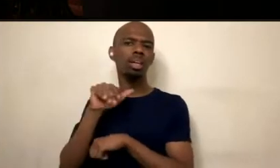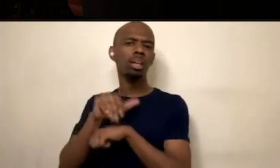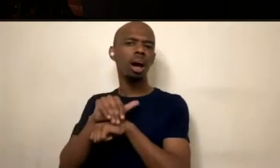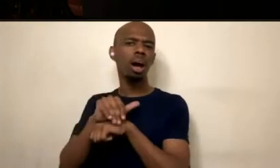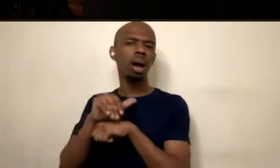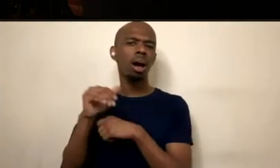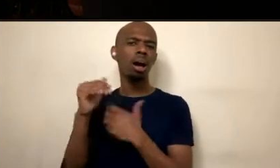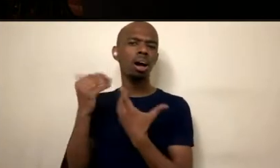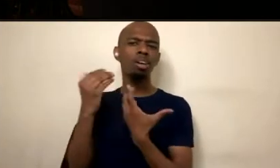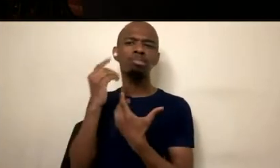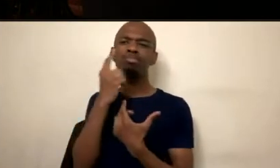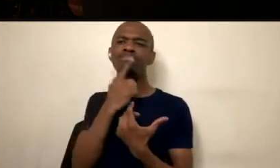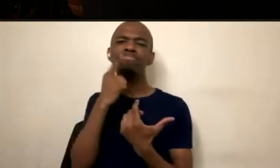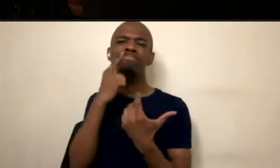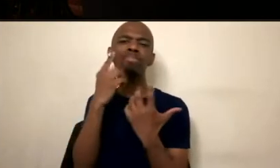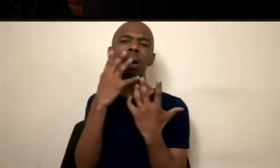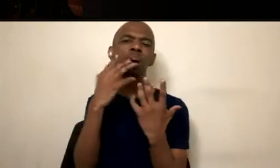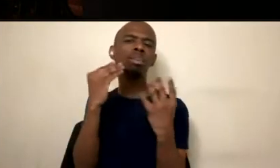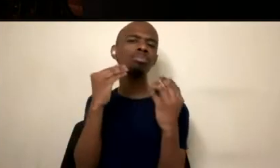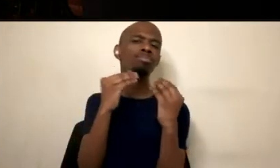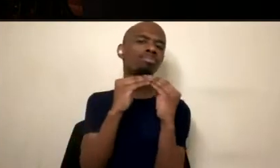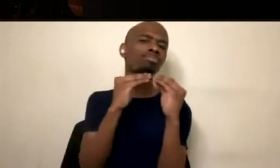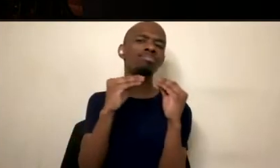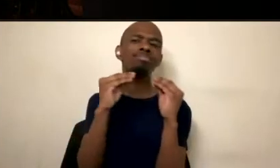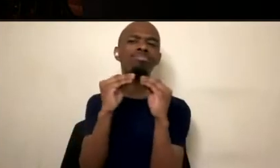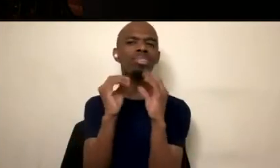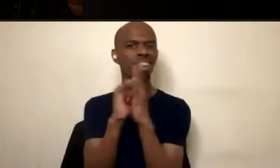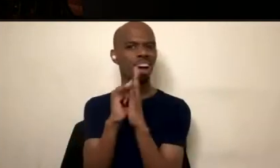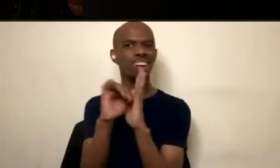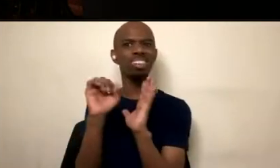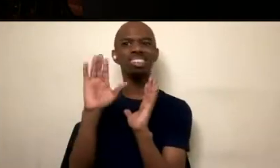was Aunt Jemima. You know, I mean, it's like,